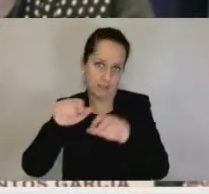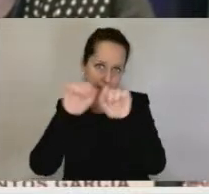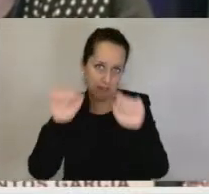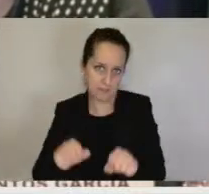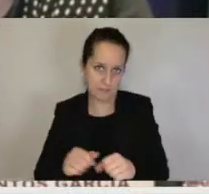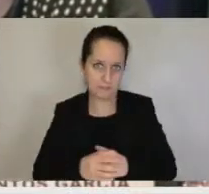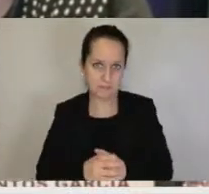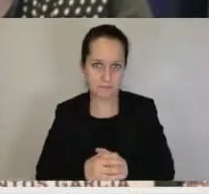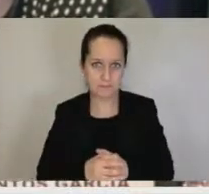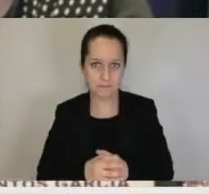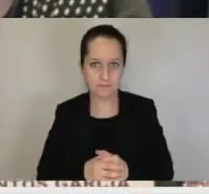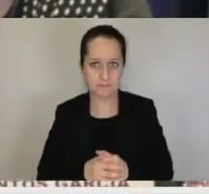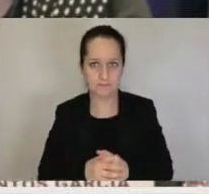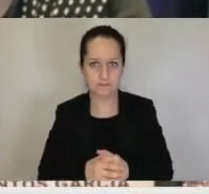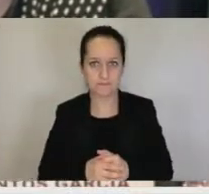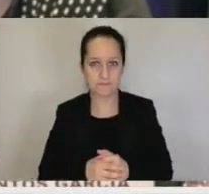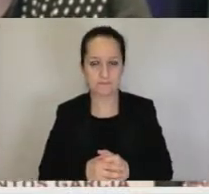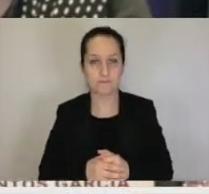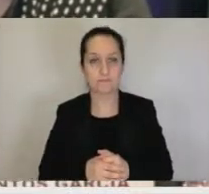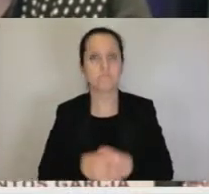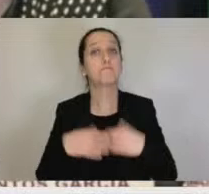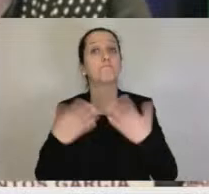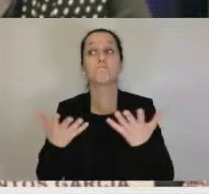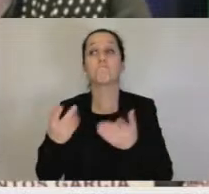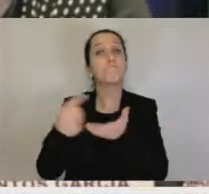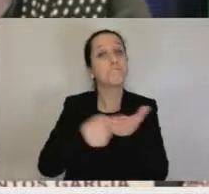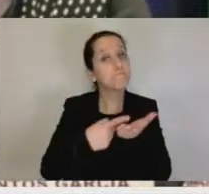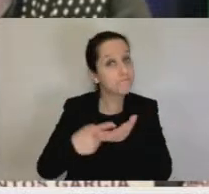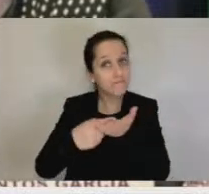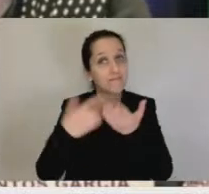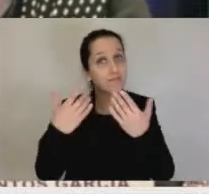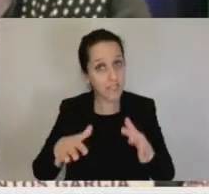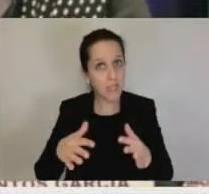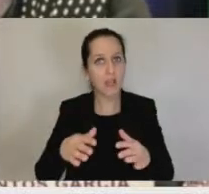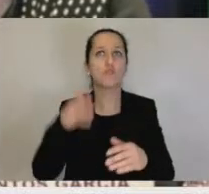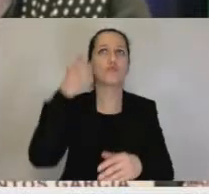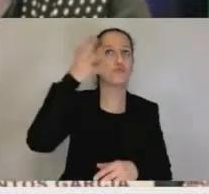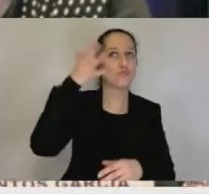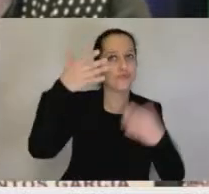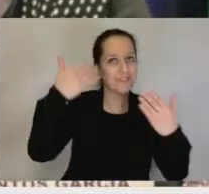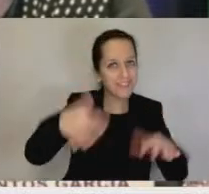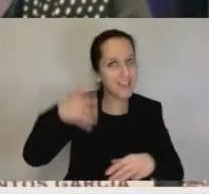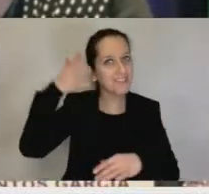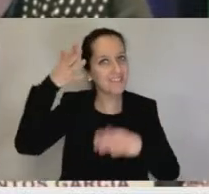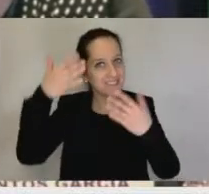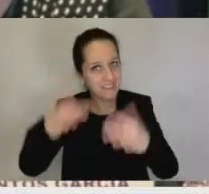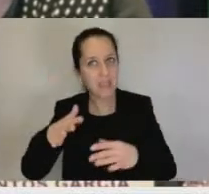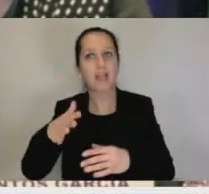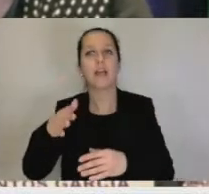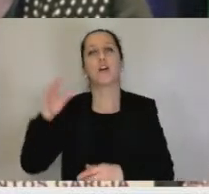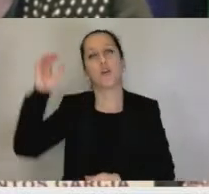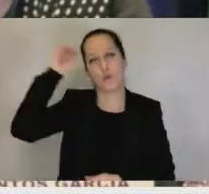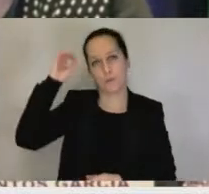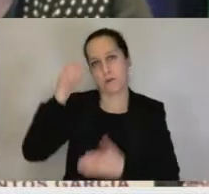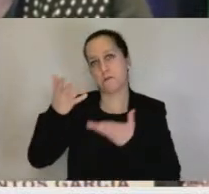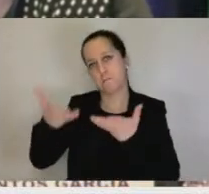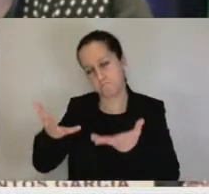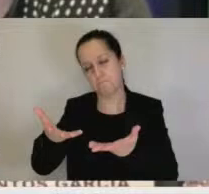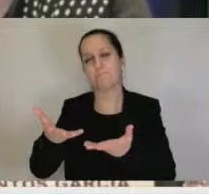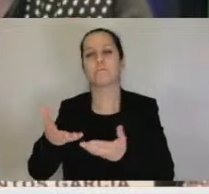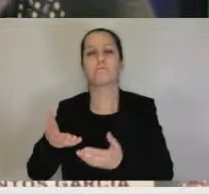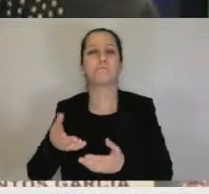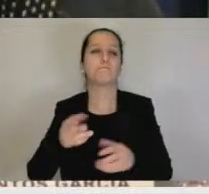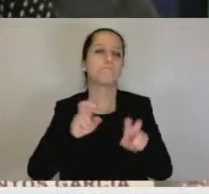of these systems. And now we will have comments from different speakers.